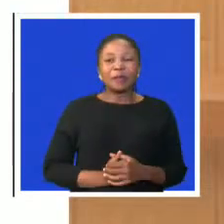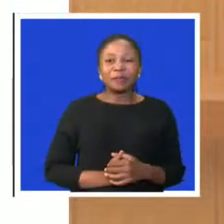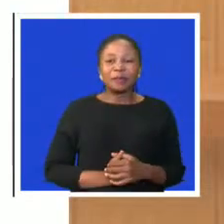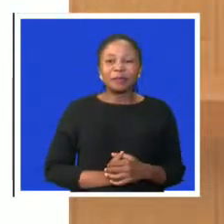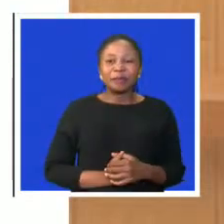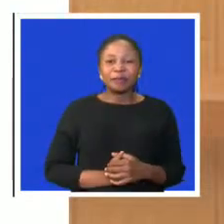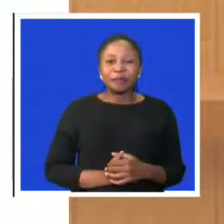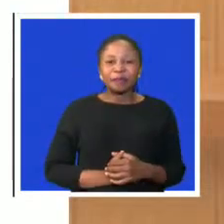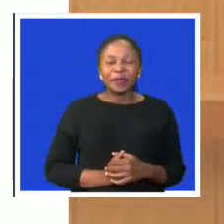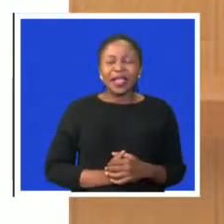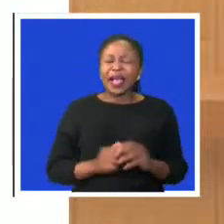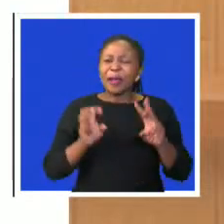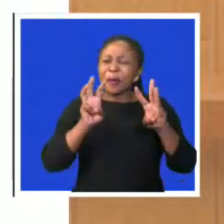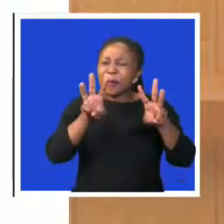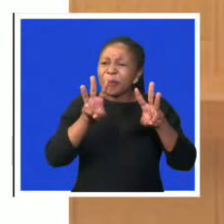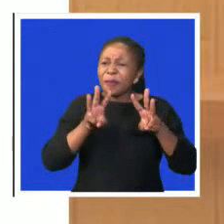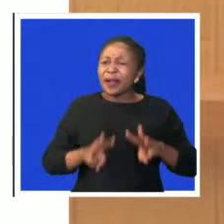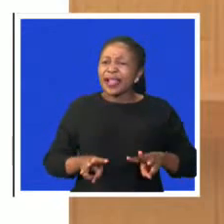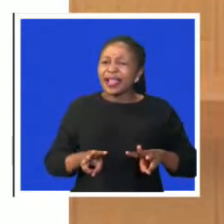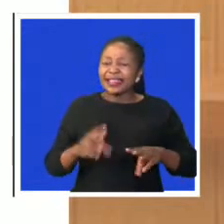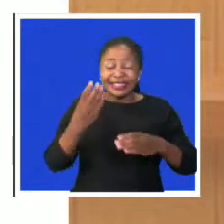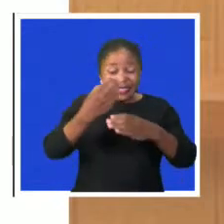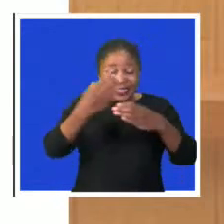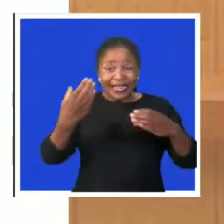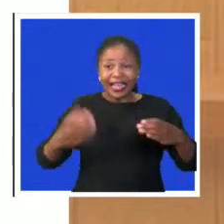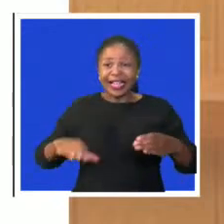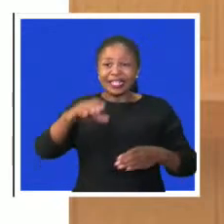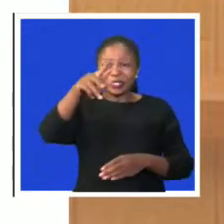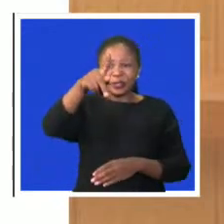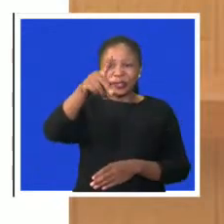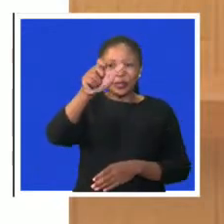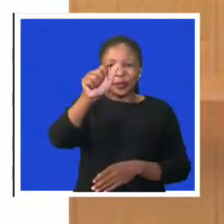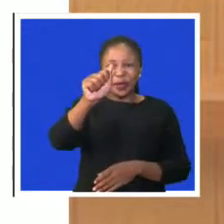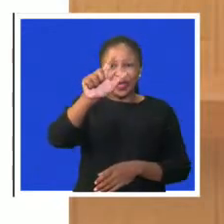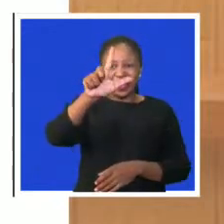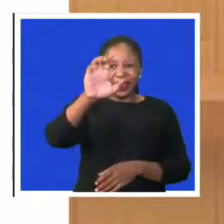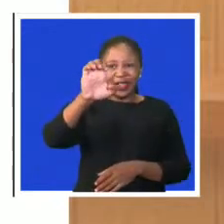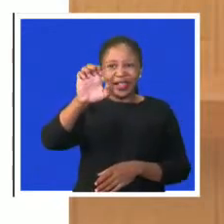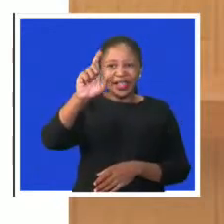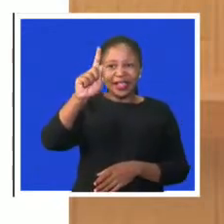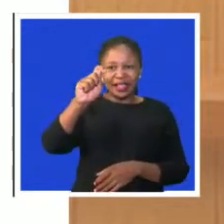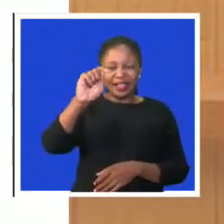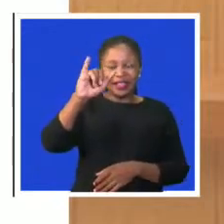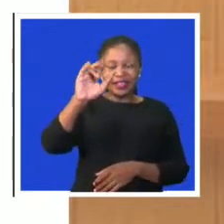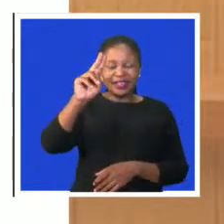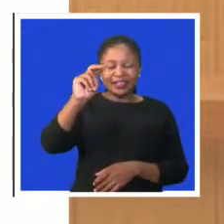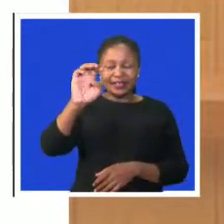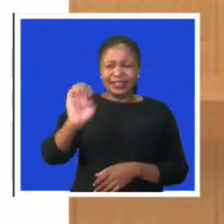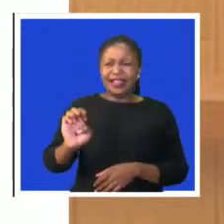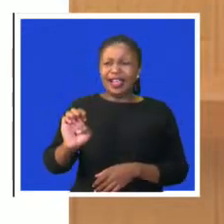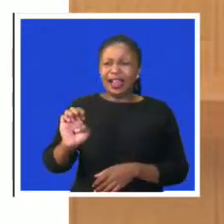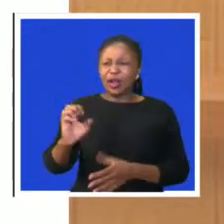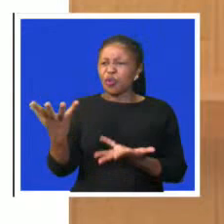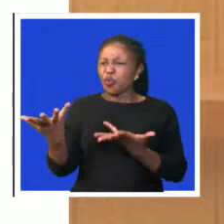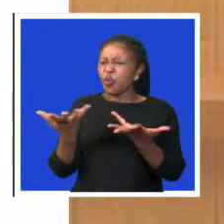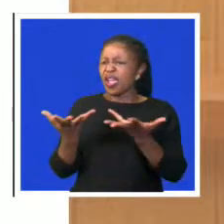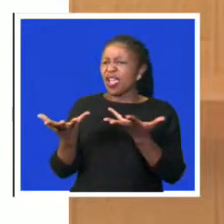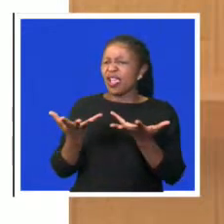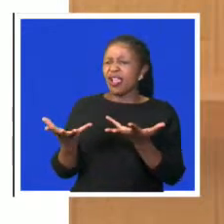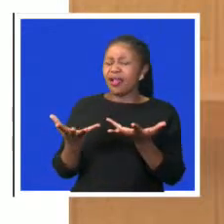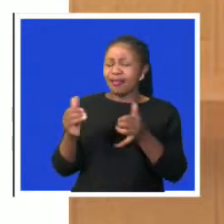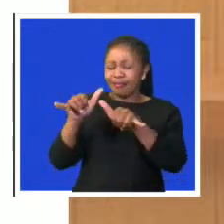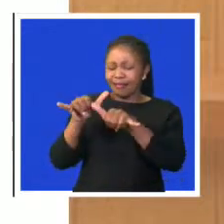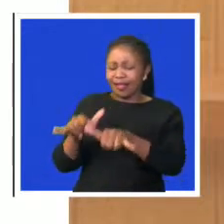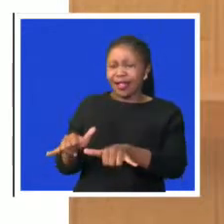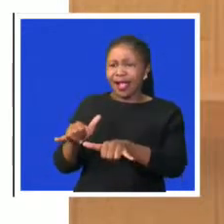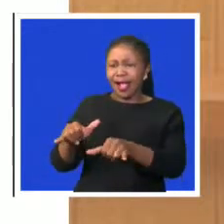about Palestine. Palestine, dear learner, lies between Africa and the Middle East in Asia. It